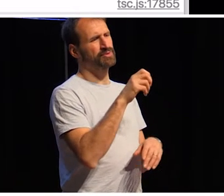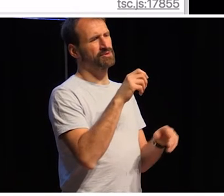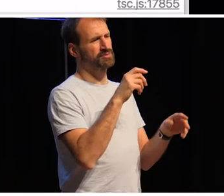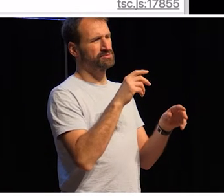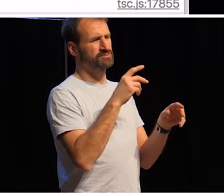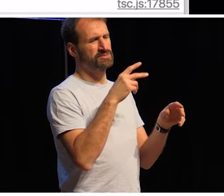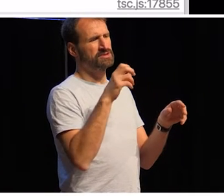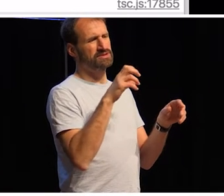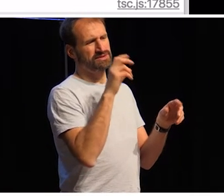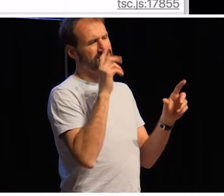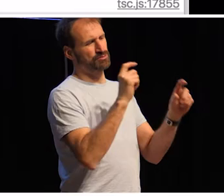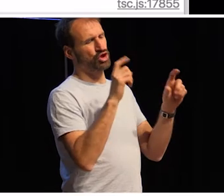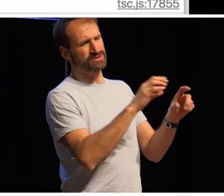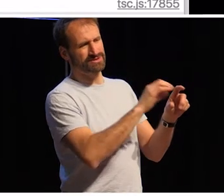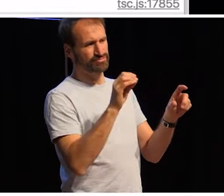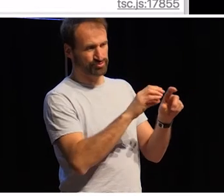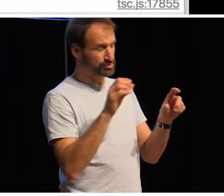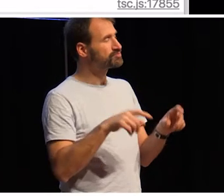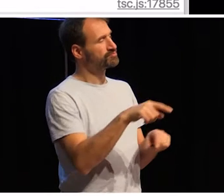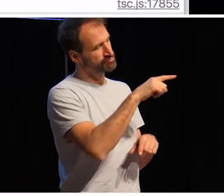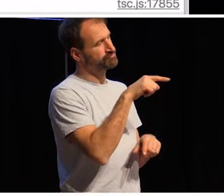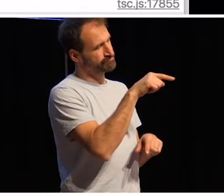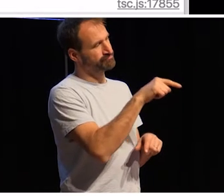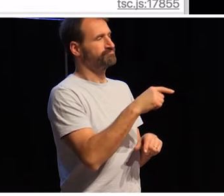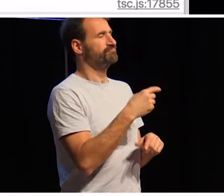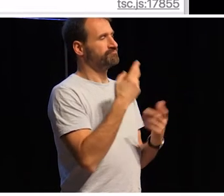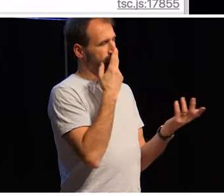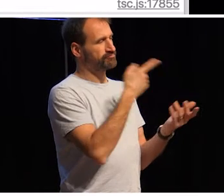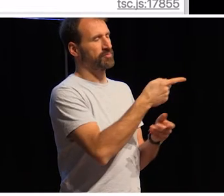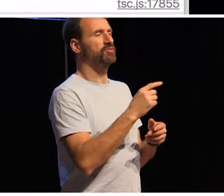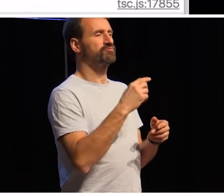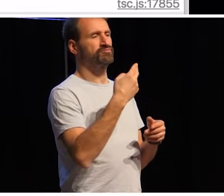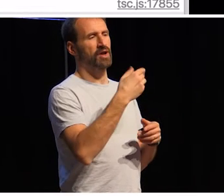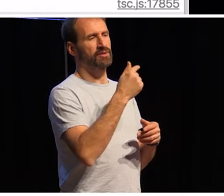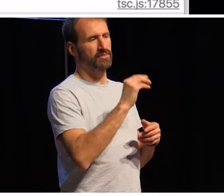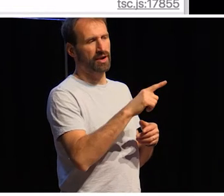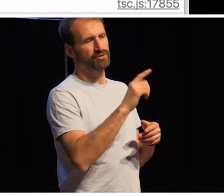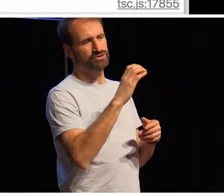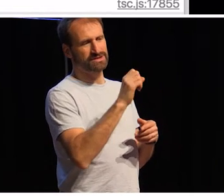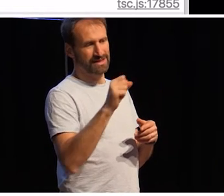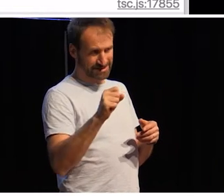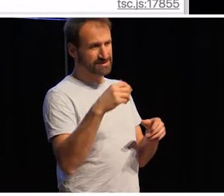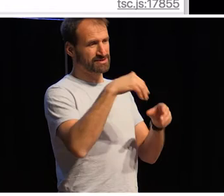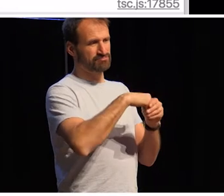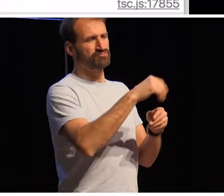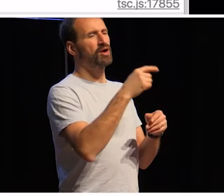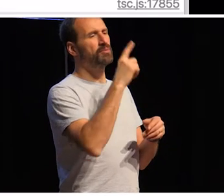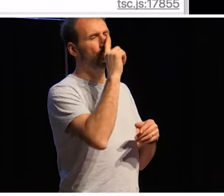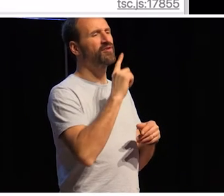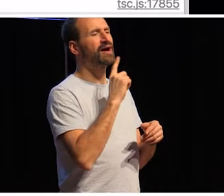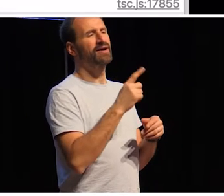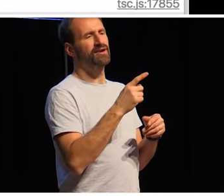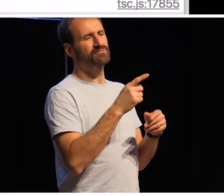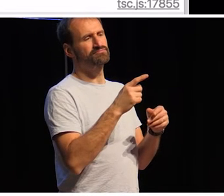to the console and where you can look at your HTML and CSS, there's a profile tab. And in the profile tab, you can